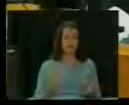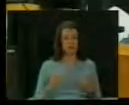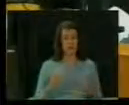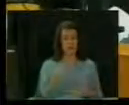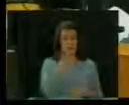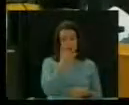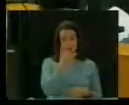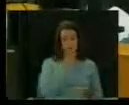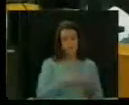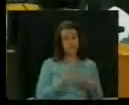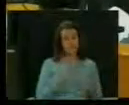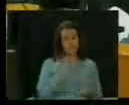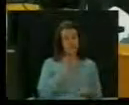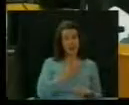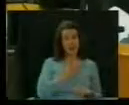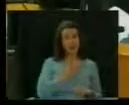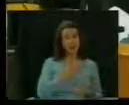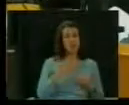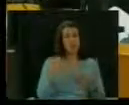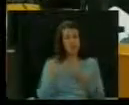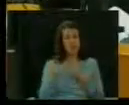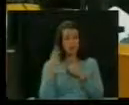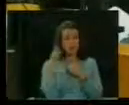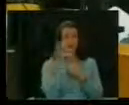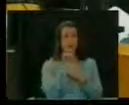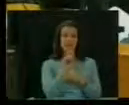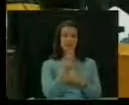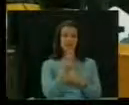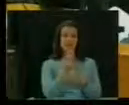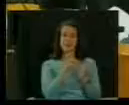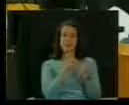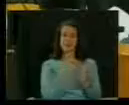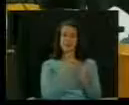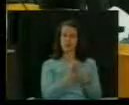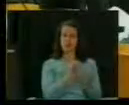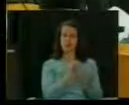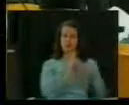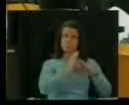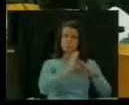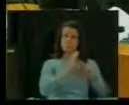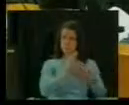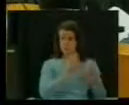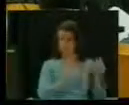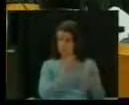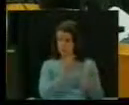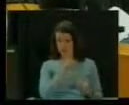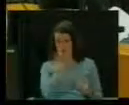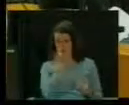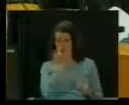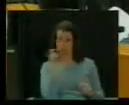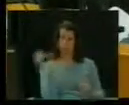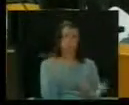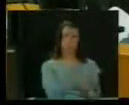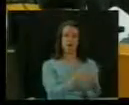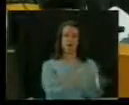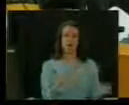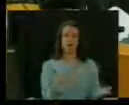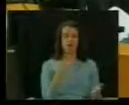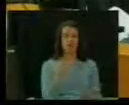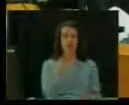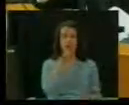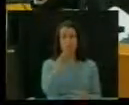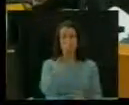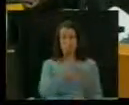opinion, when they start paying and then resigning. Maybe I'm wrong. But it's up to us to see that the taxpayers' dollars